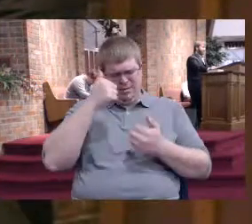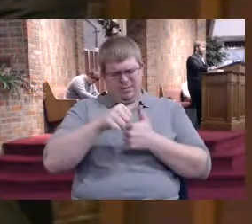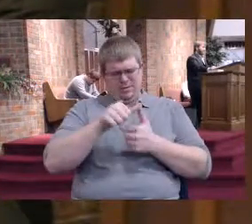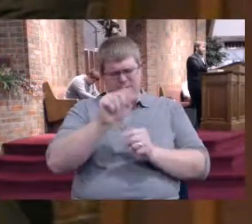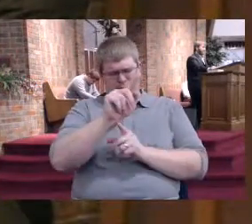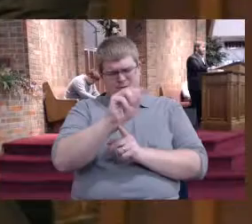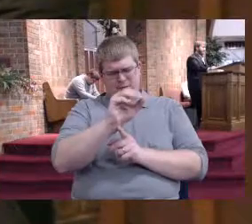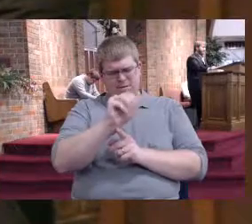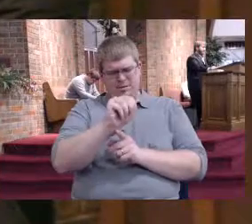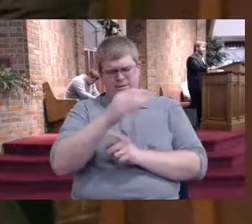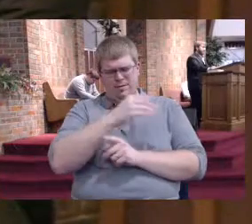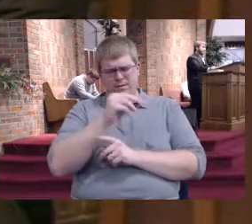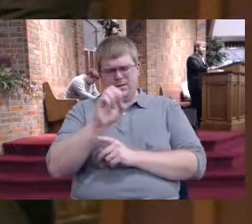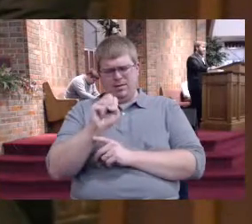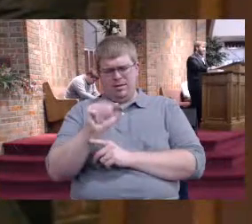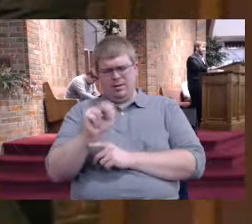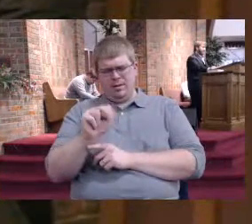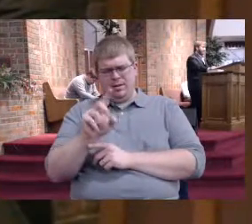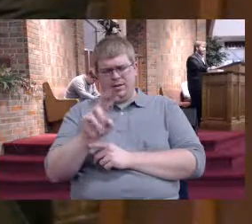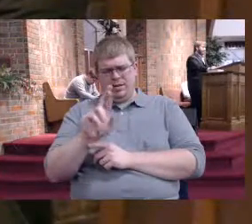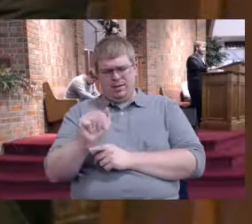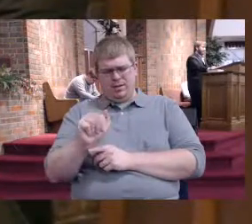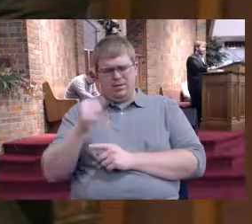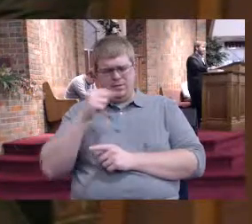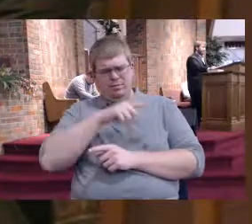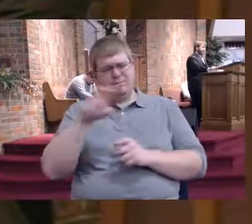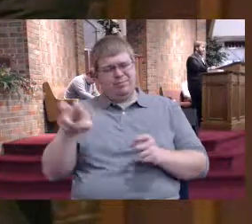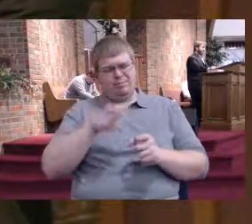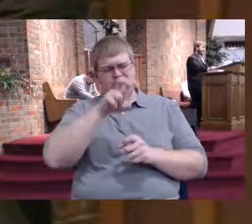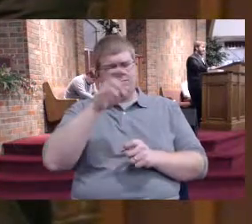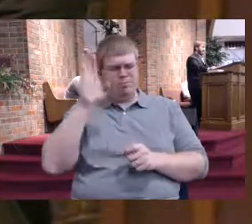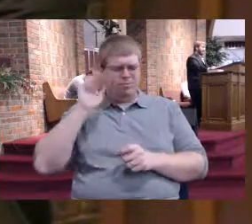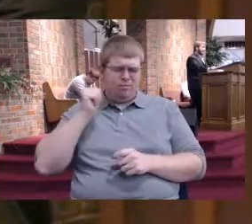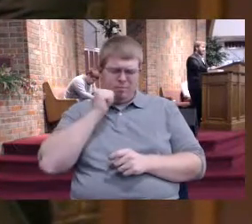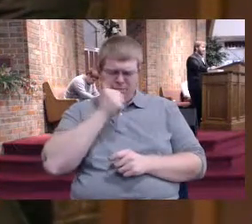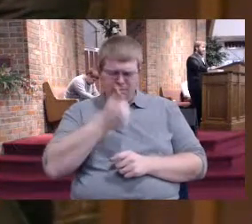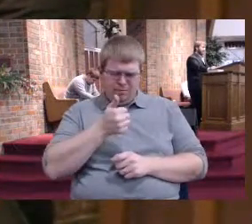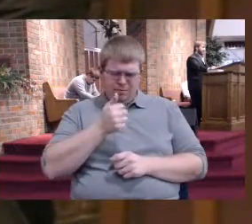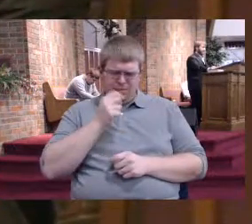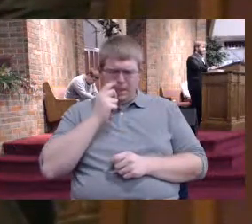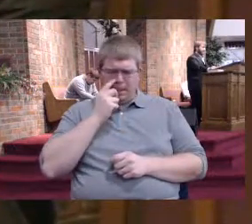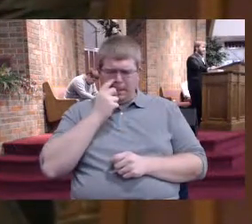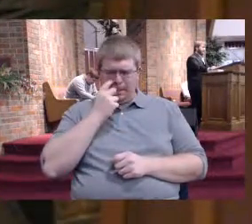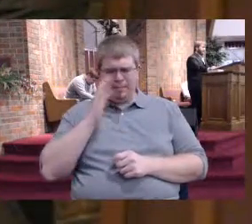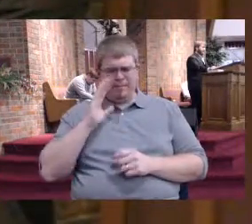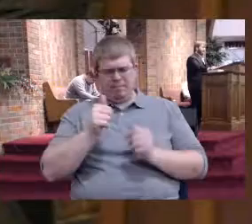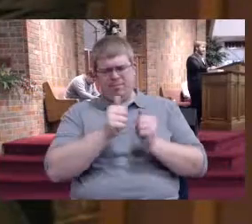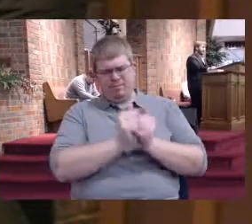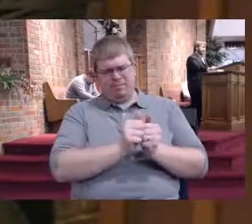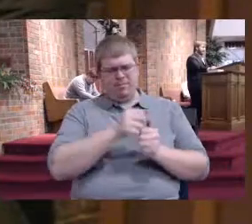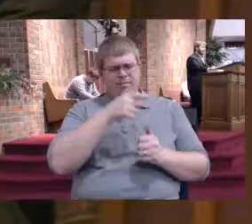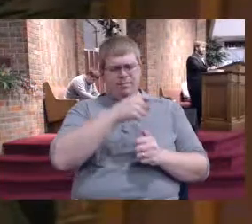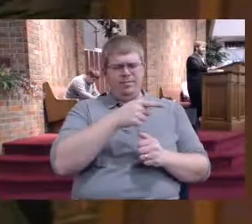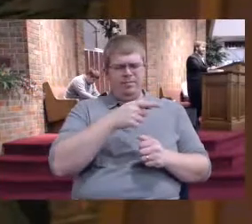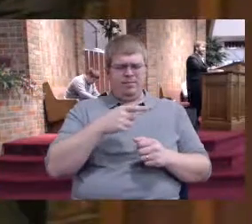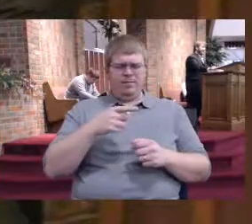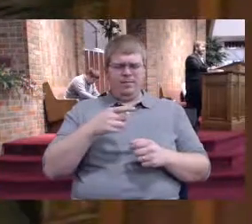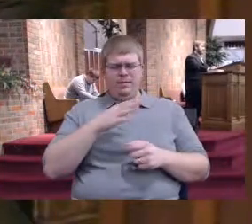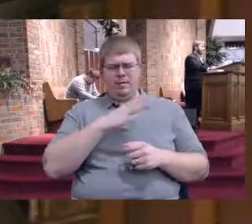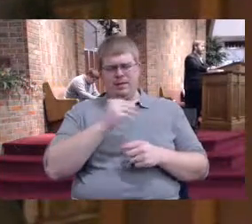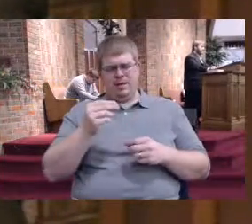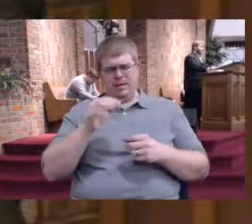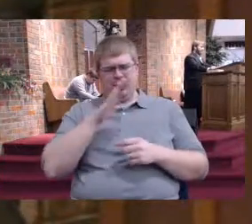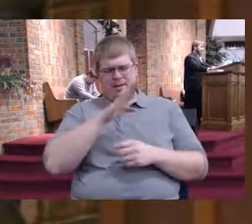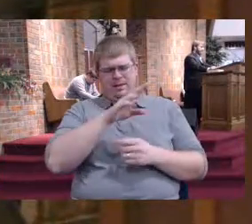tomorrow. Ask you to be with them and in the procedures that will be done. Be with Tom and those that attend to